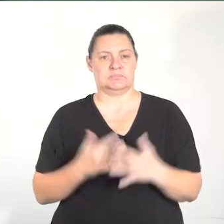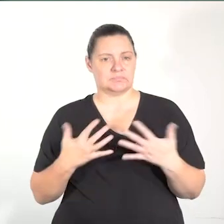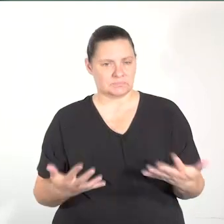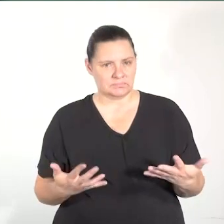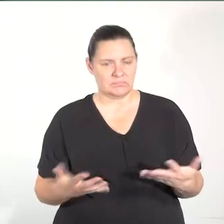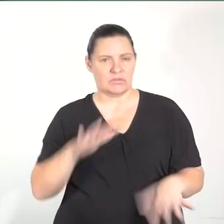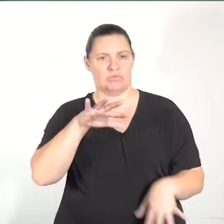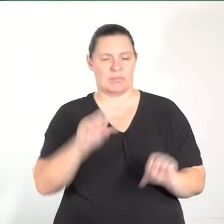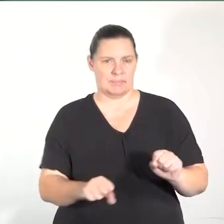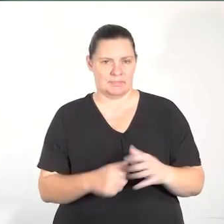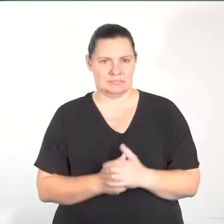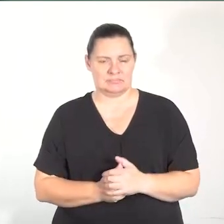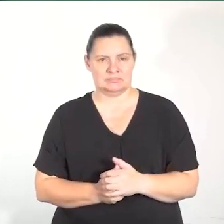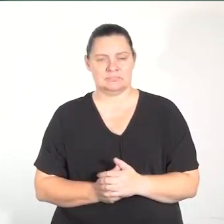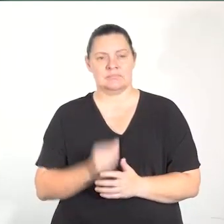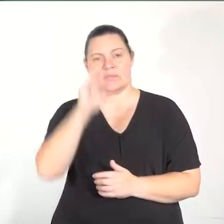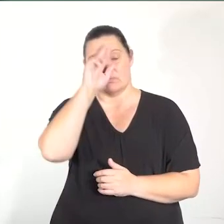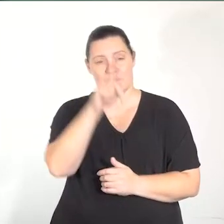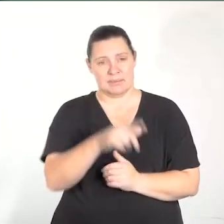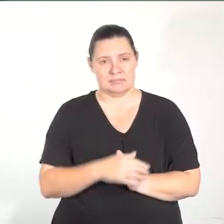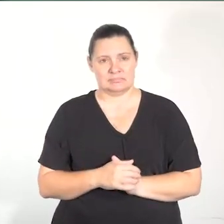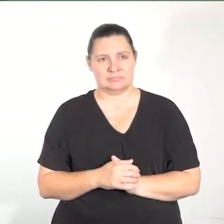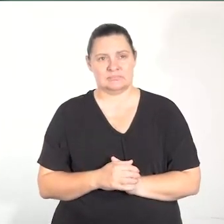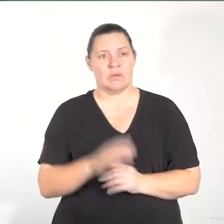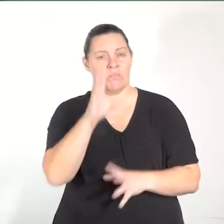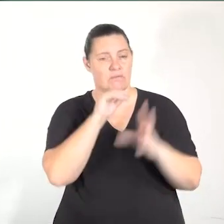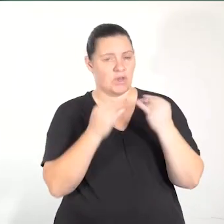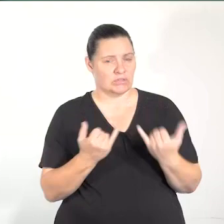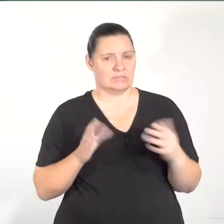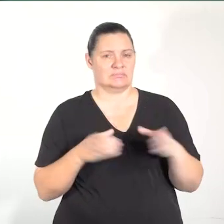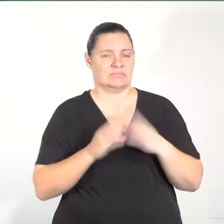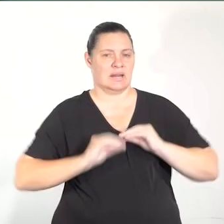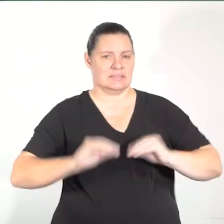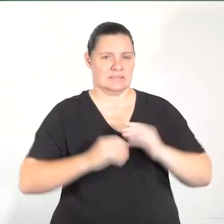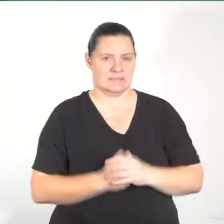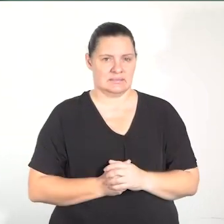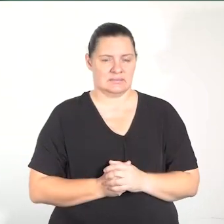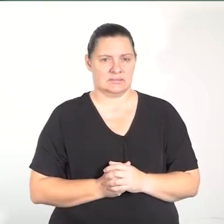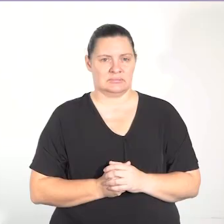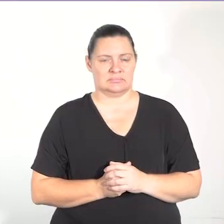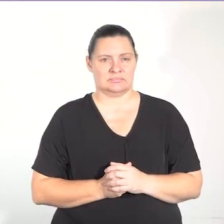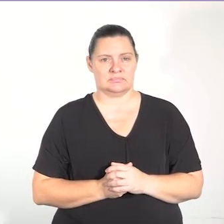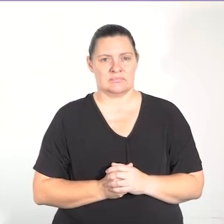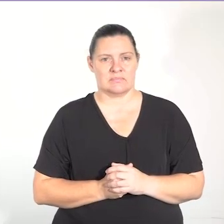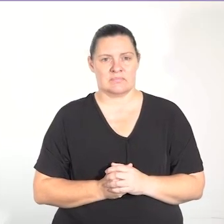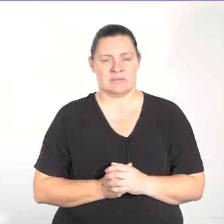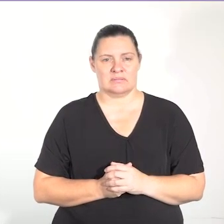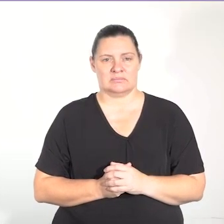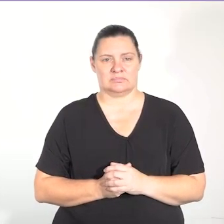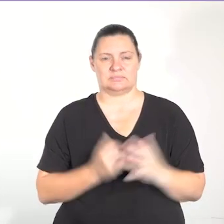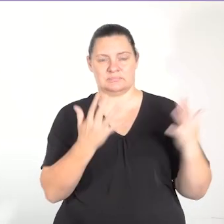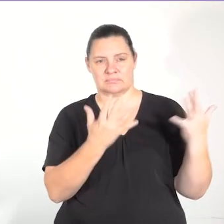So let us wrap up. Remember what we learned in this whole lesson. We learned